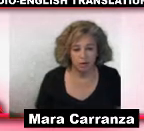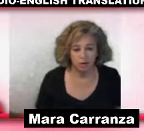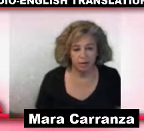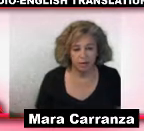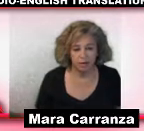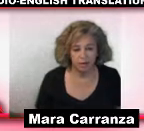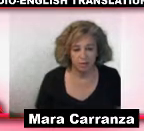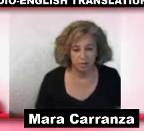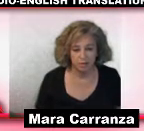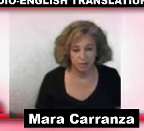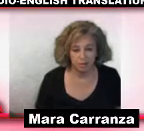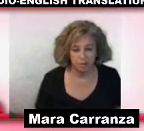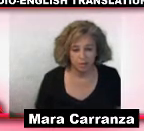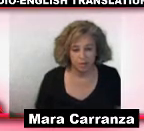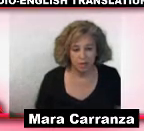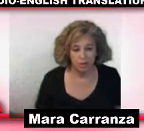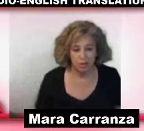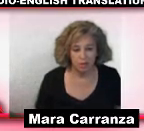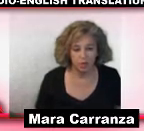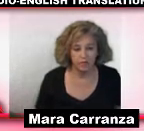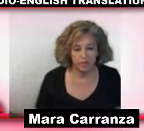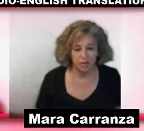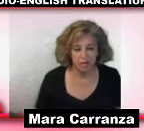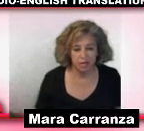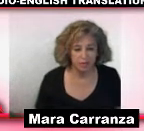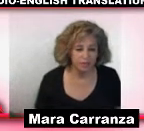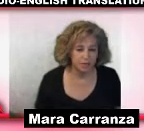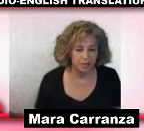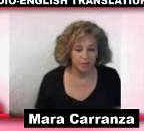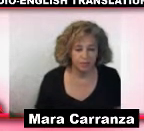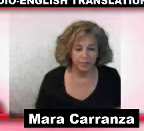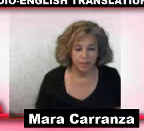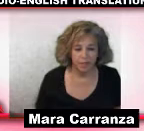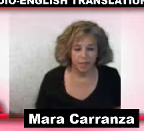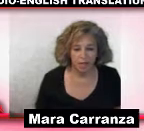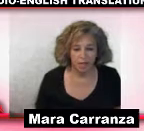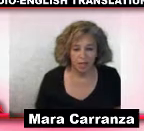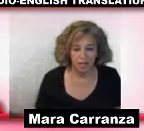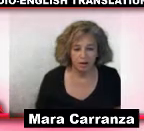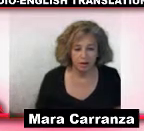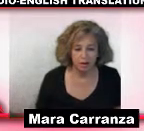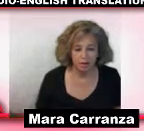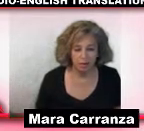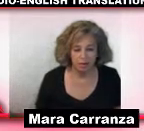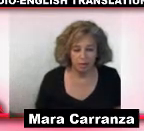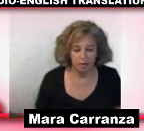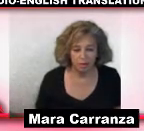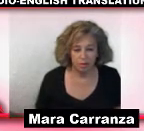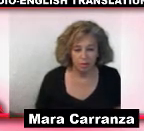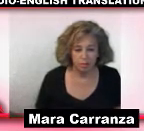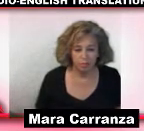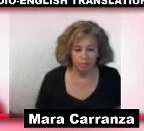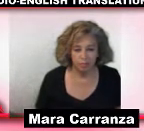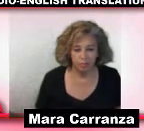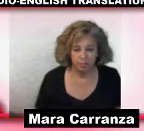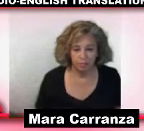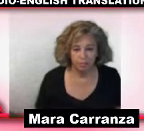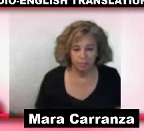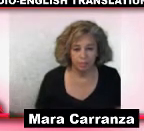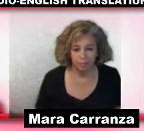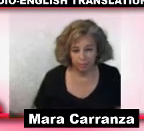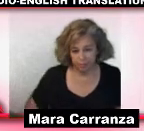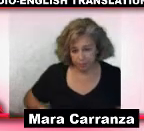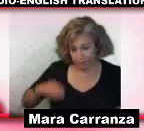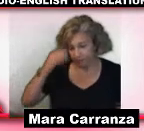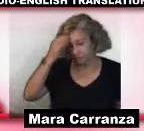talked about, De esto where we've already talked about this. y aquí pues And seguimos here- avanzando y vemos que